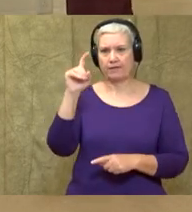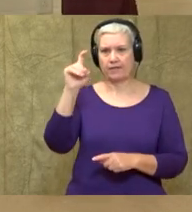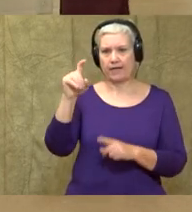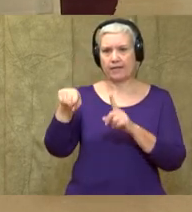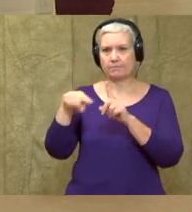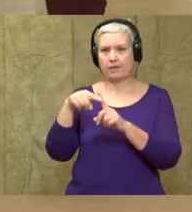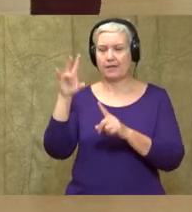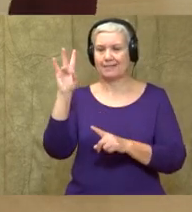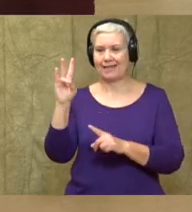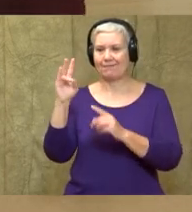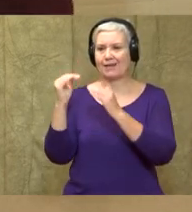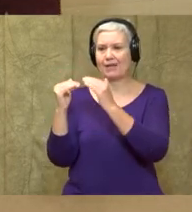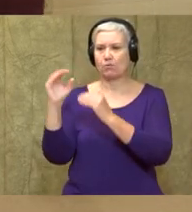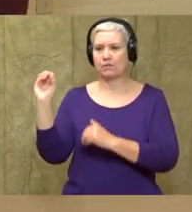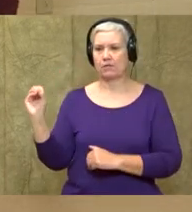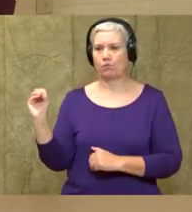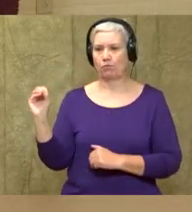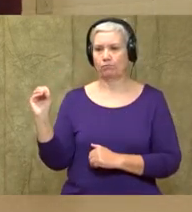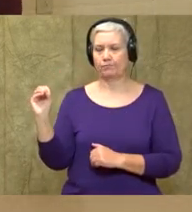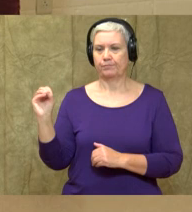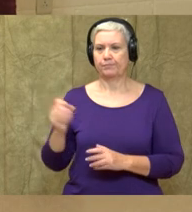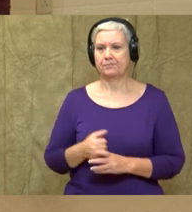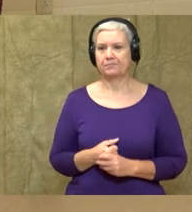7 is equal to 0.